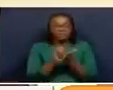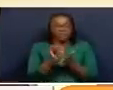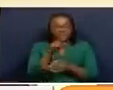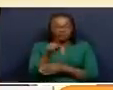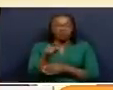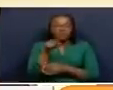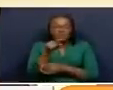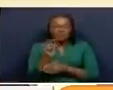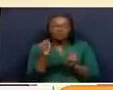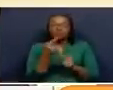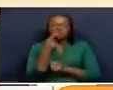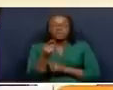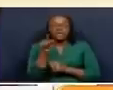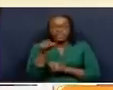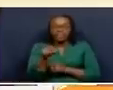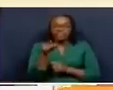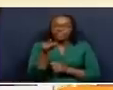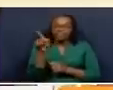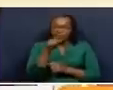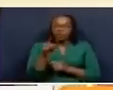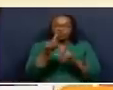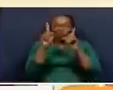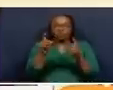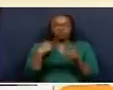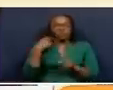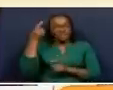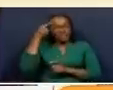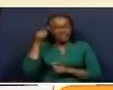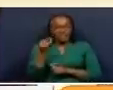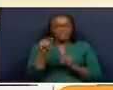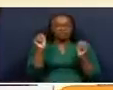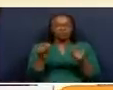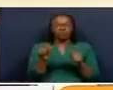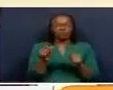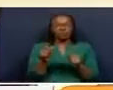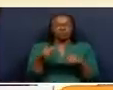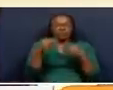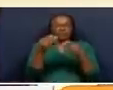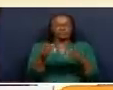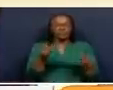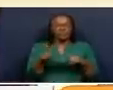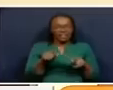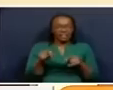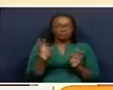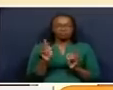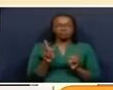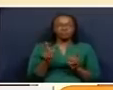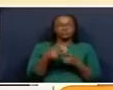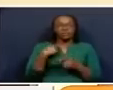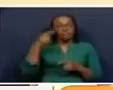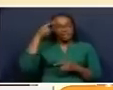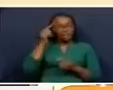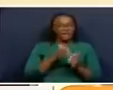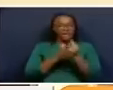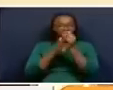is not up to scratch. So I don't think that in and of itself should be something that scares one. I think that a leader